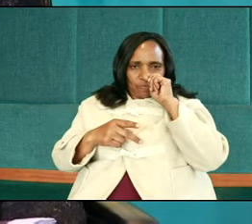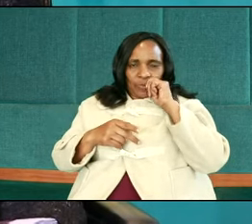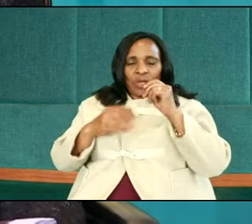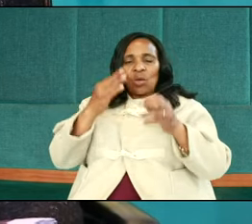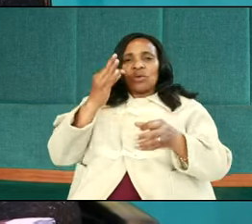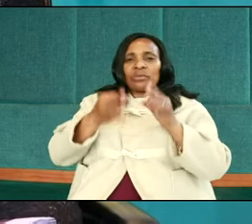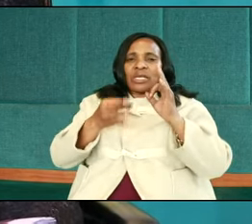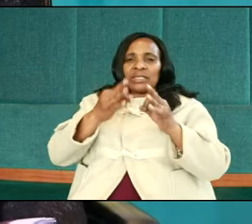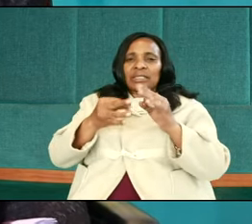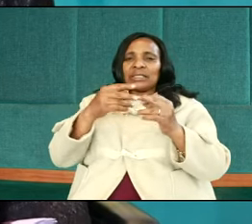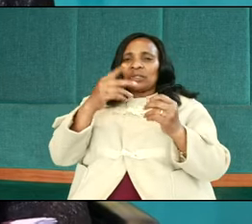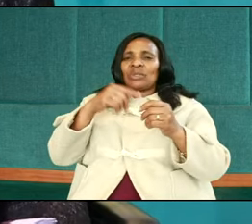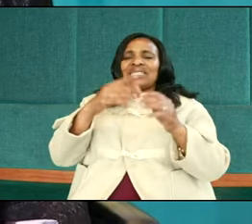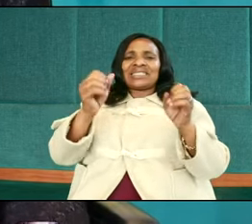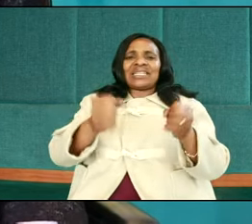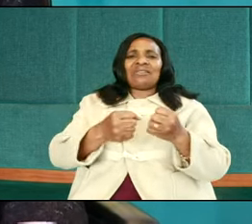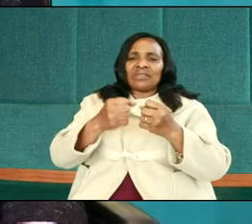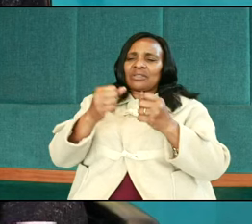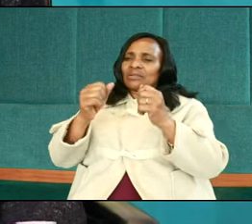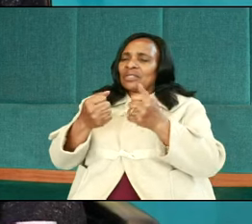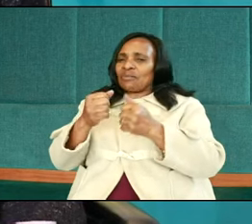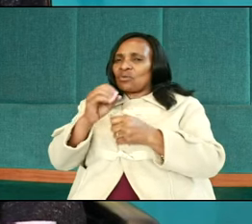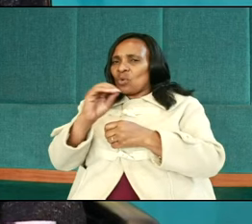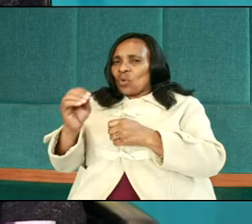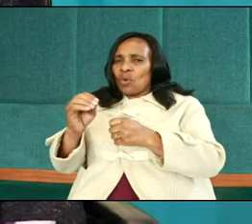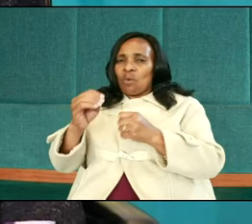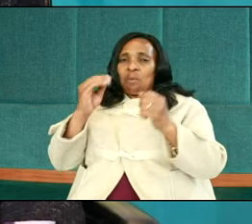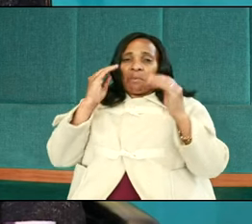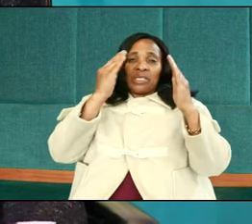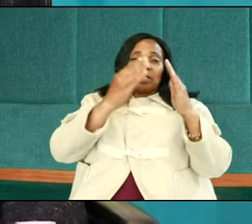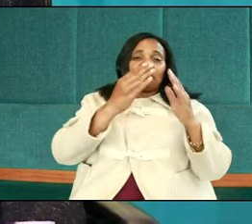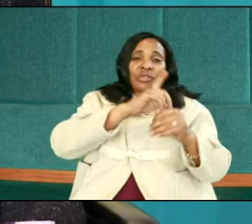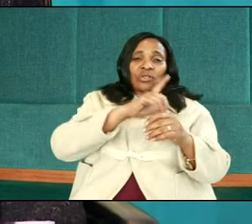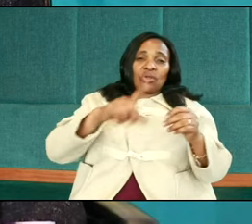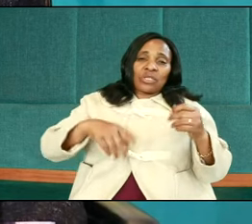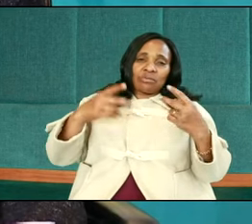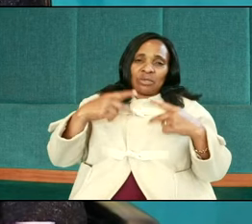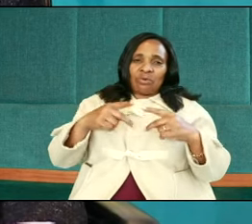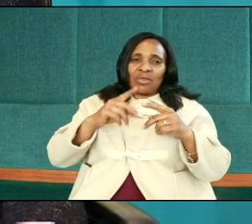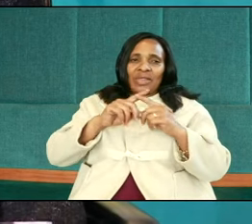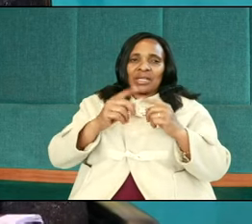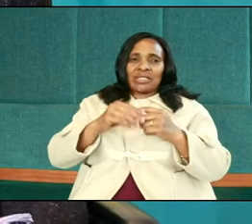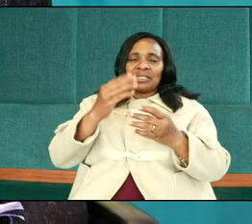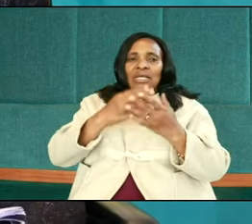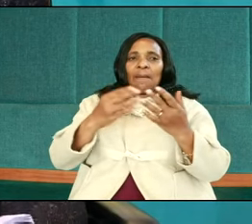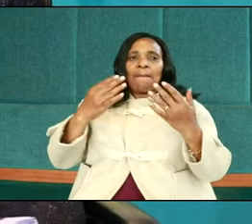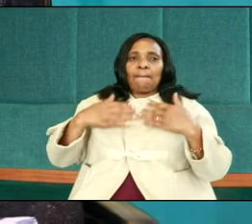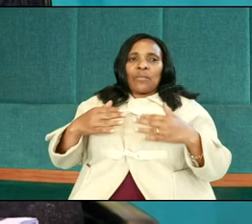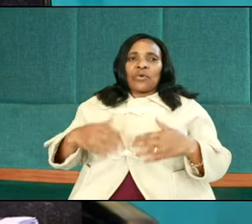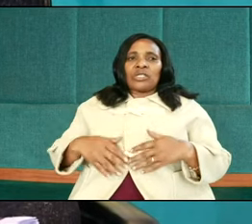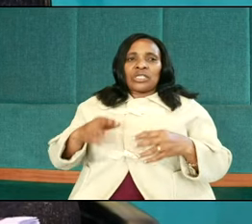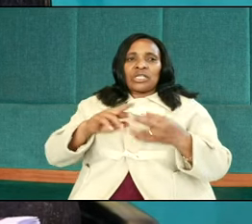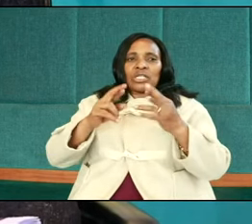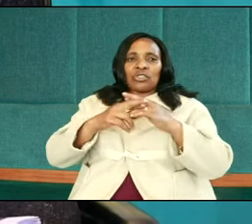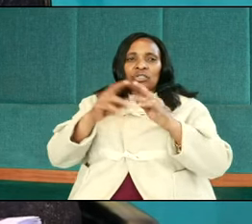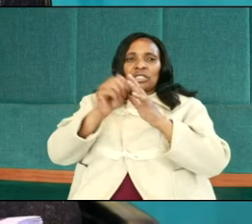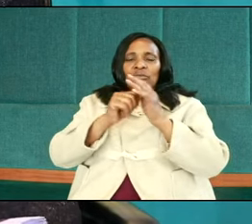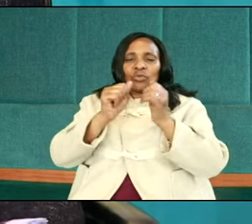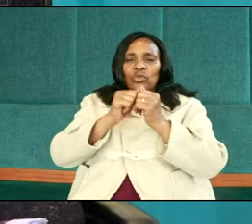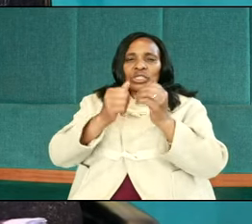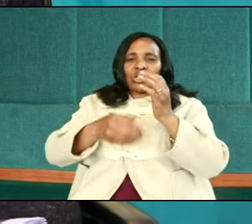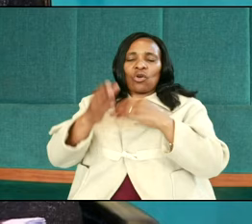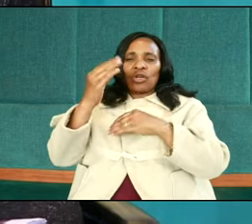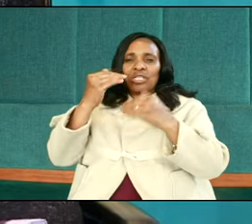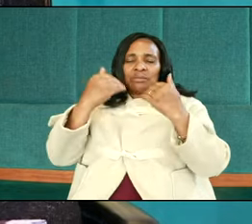say, oh, this one is saved, this one is not. We always have perceptions about people, and yet somebody's relationship with God is